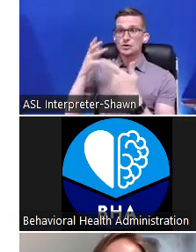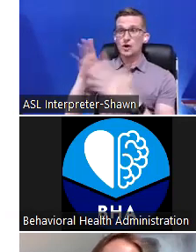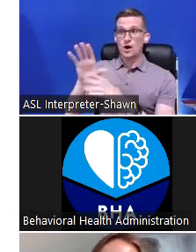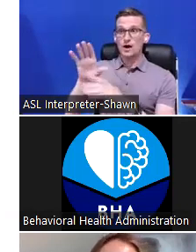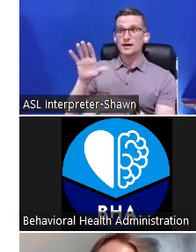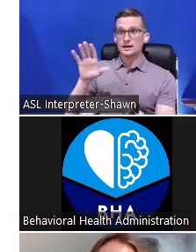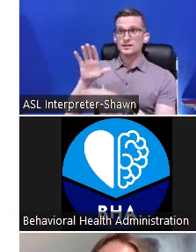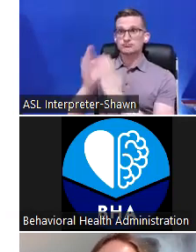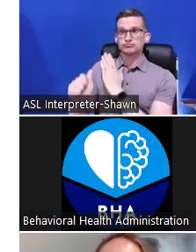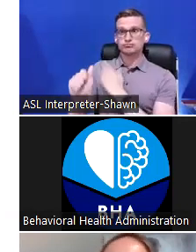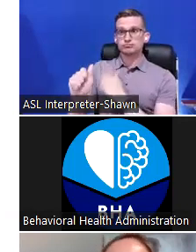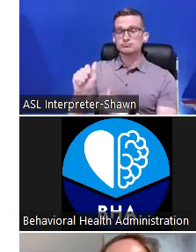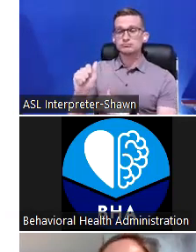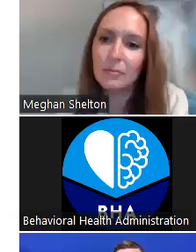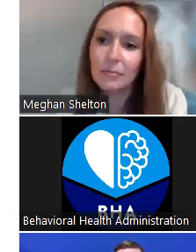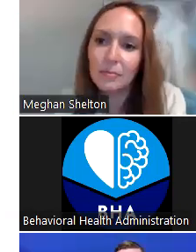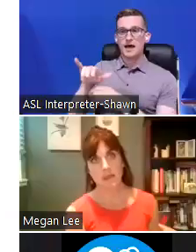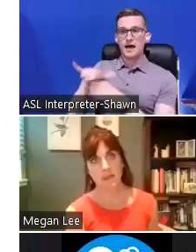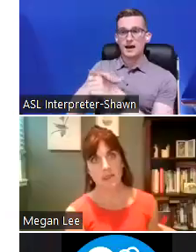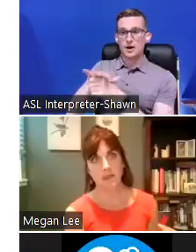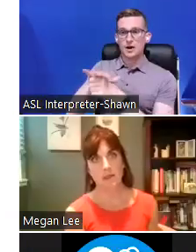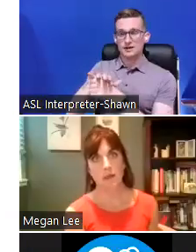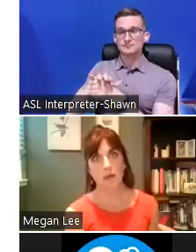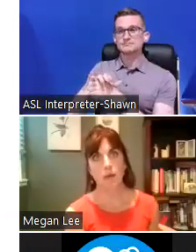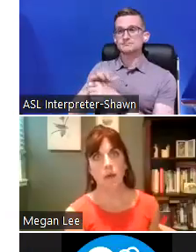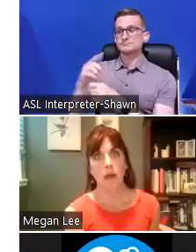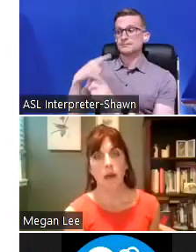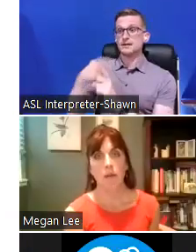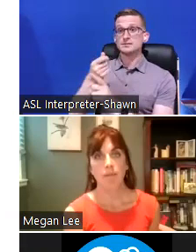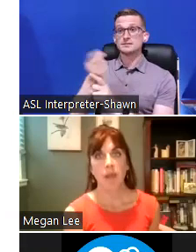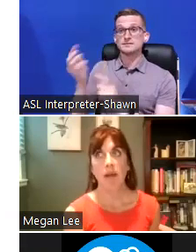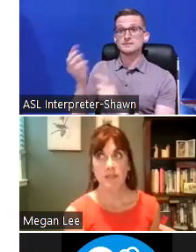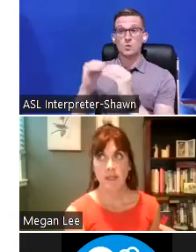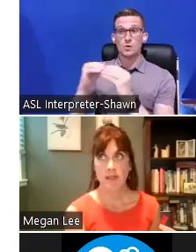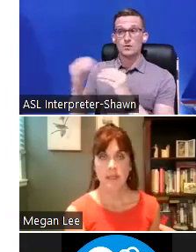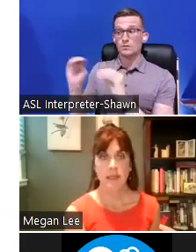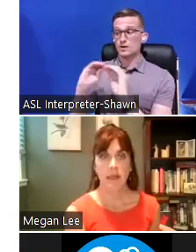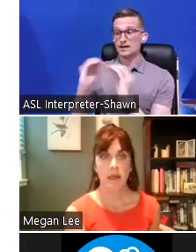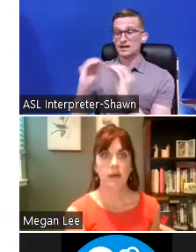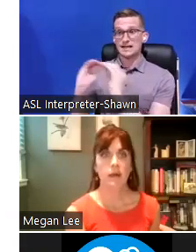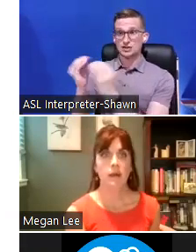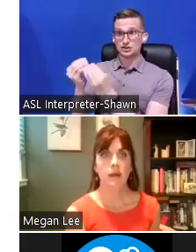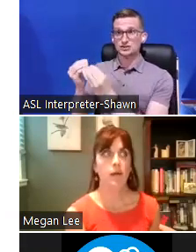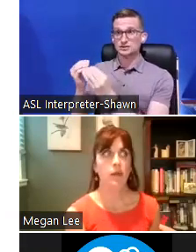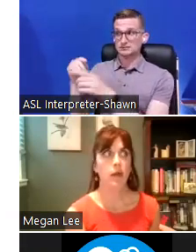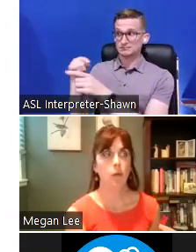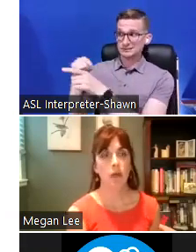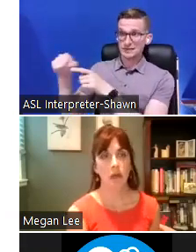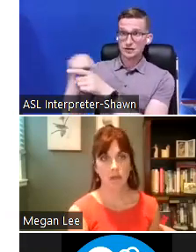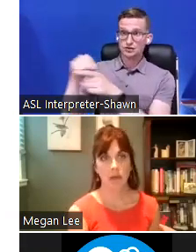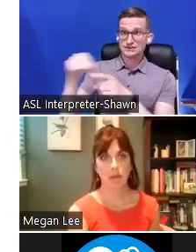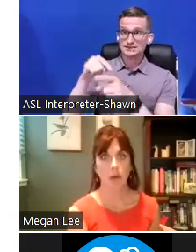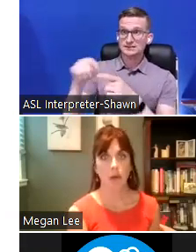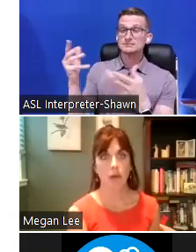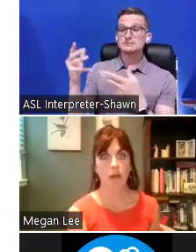particular area. And then they're using a few other organizations who have a specialty in working